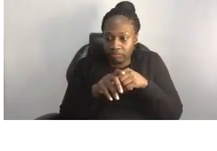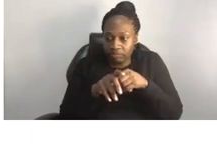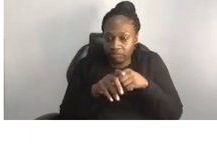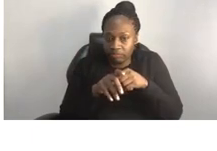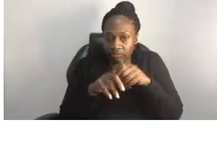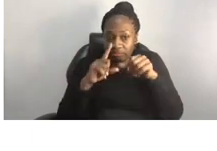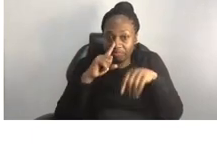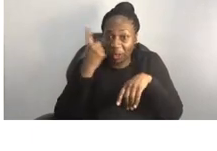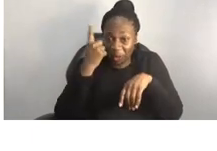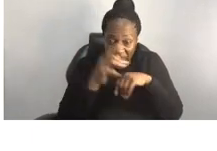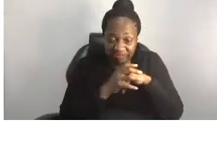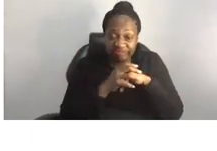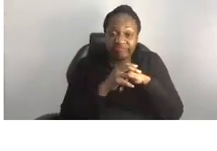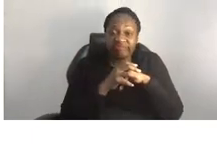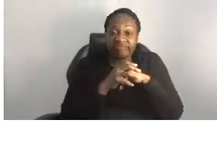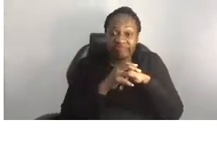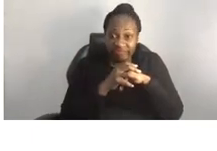Boring, definitely.